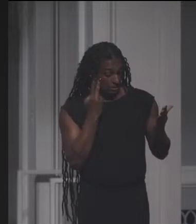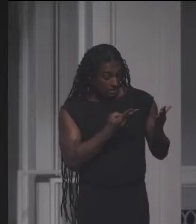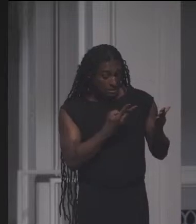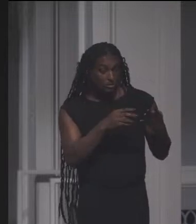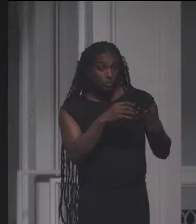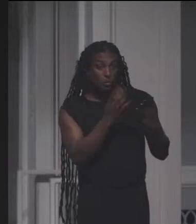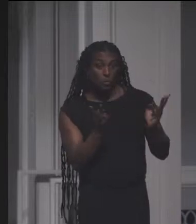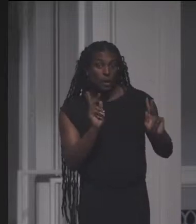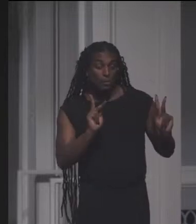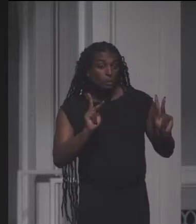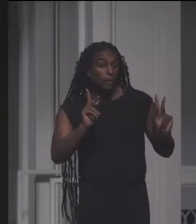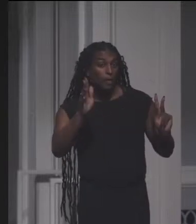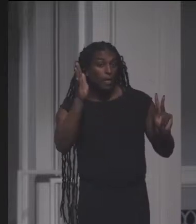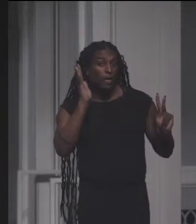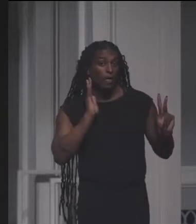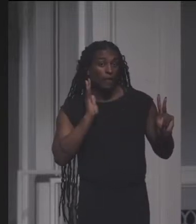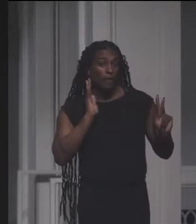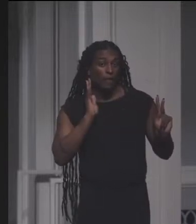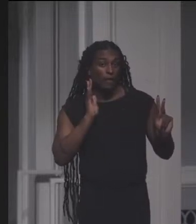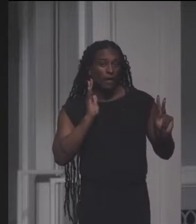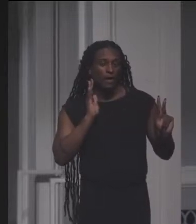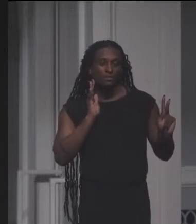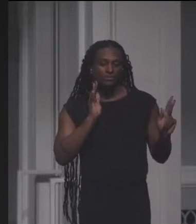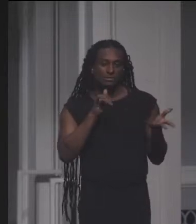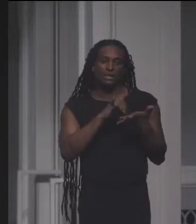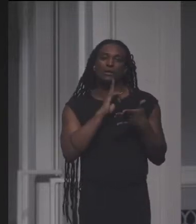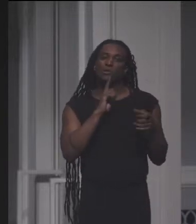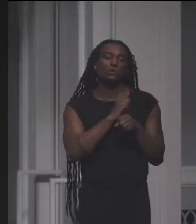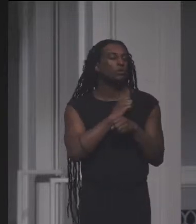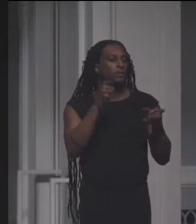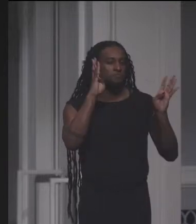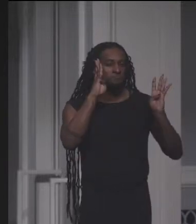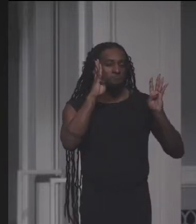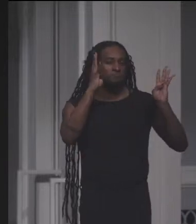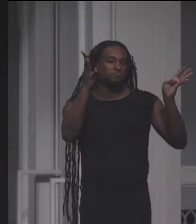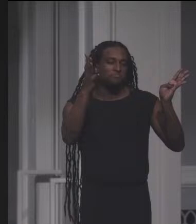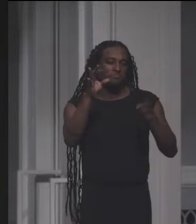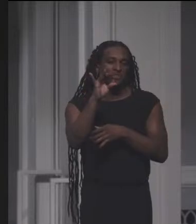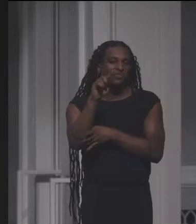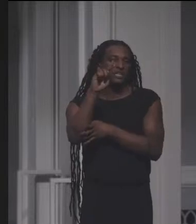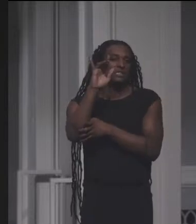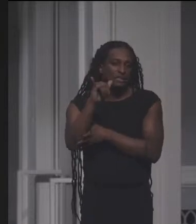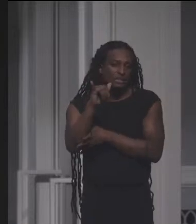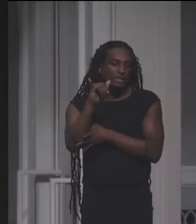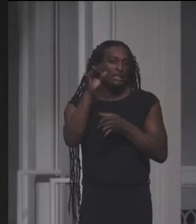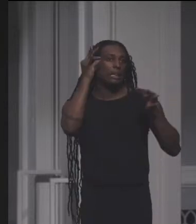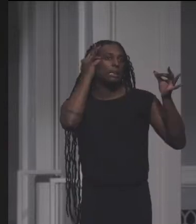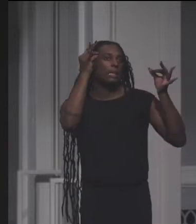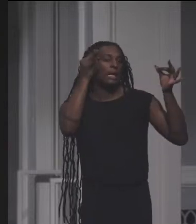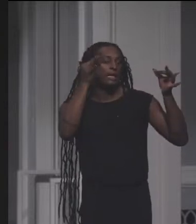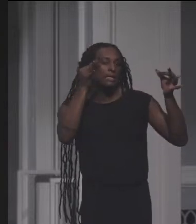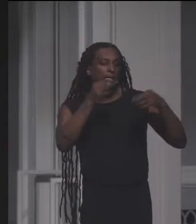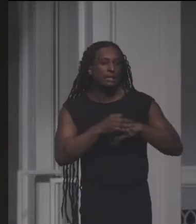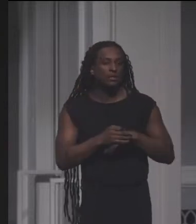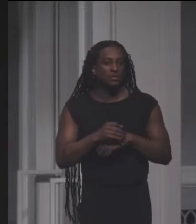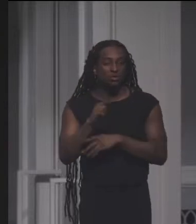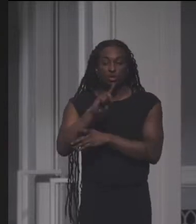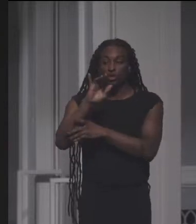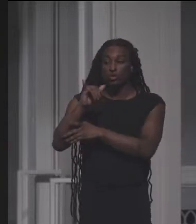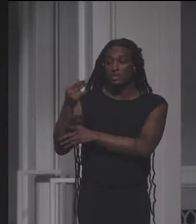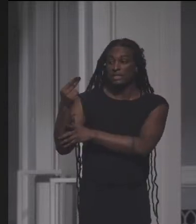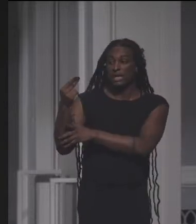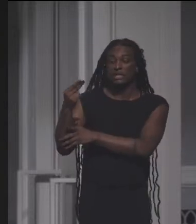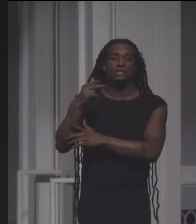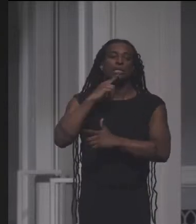then, you're talking about fantasy. So things like Lucy Holland's Sister